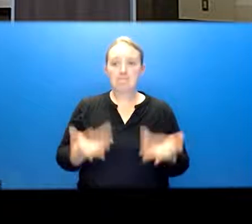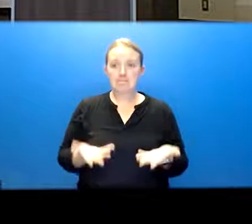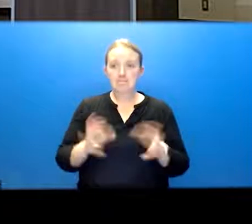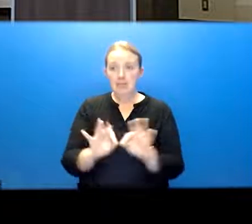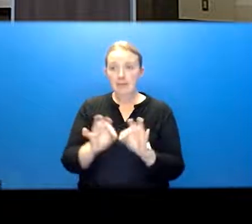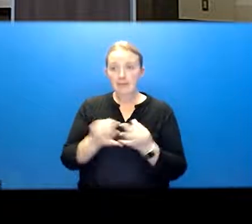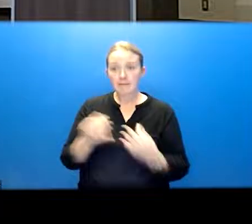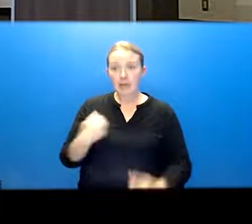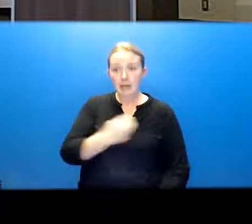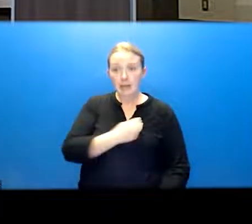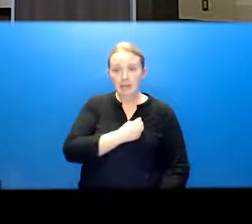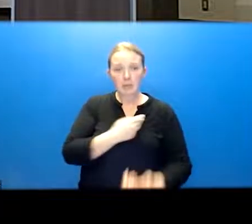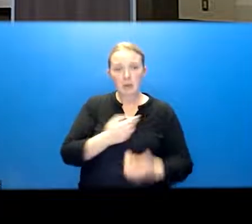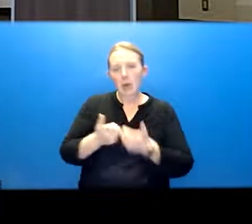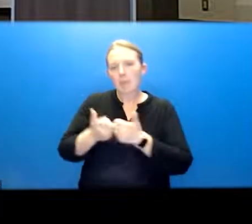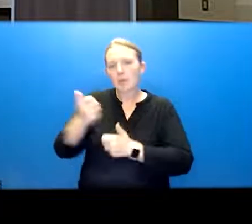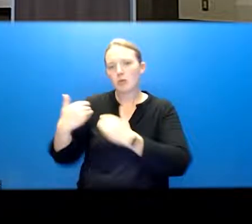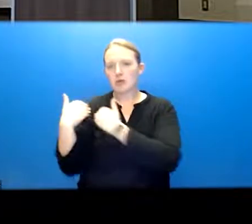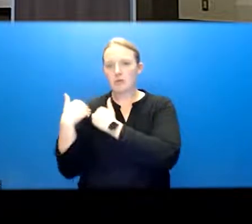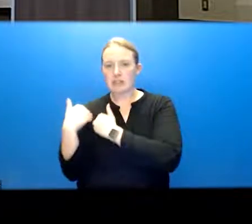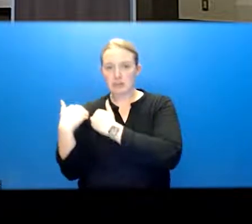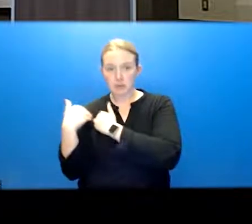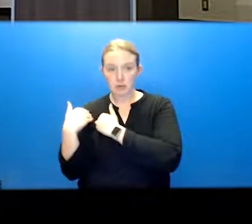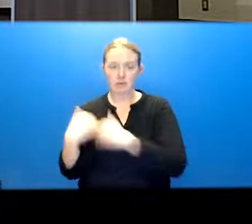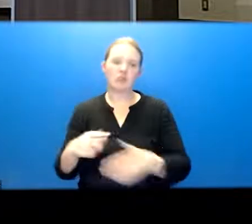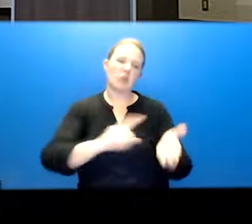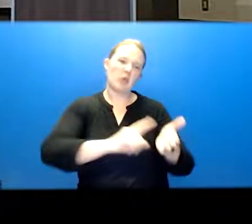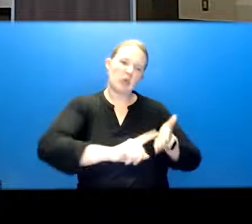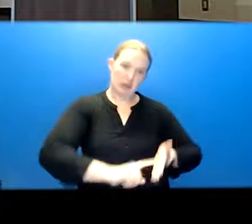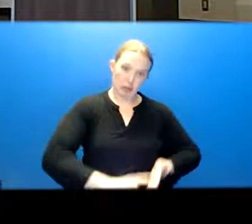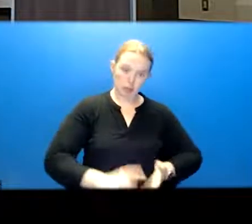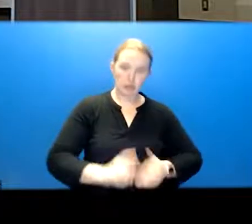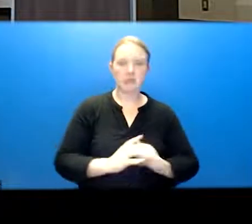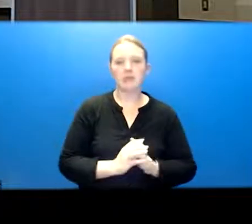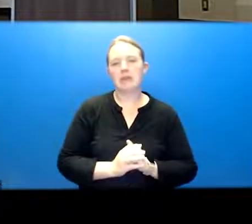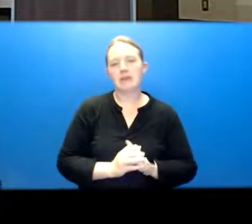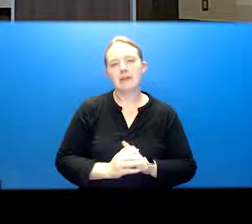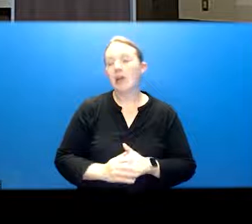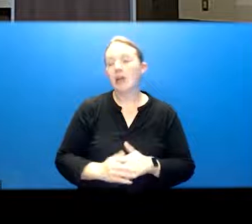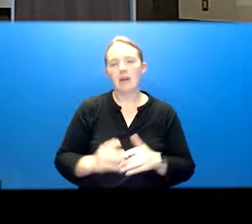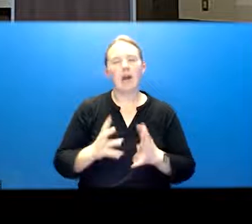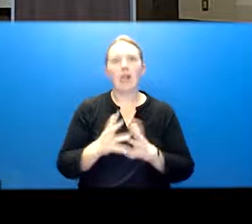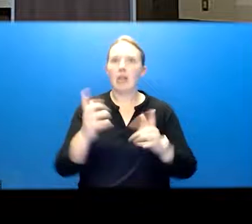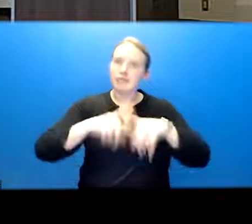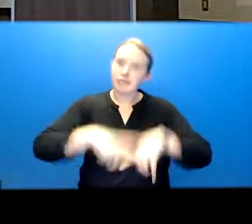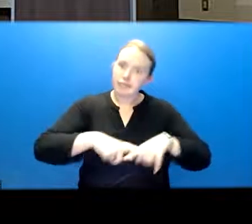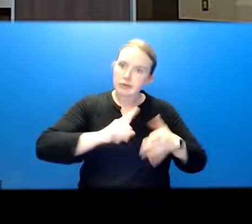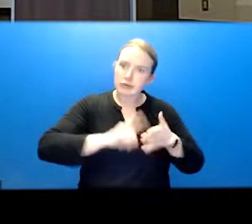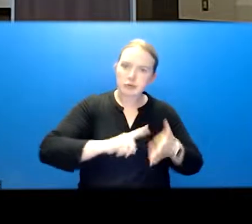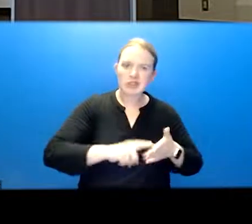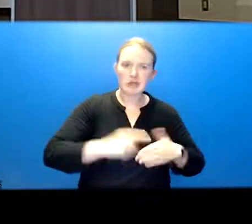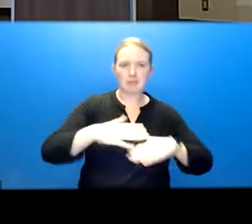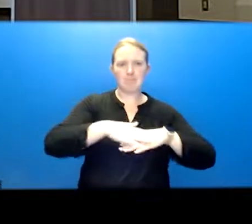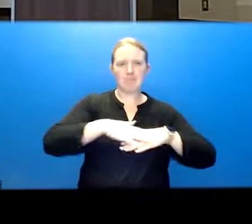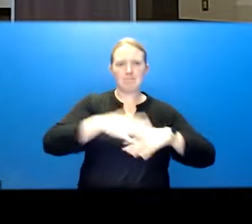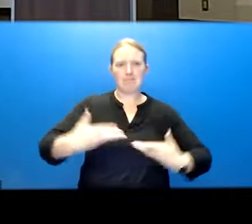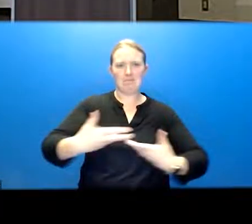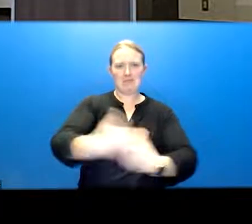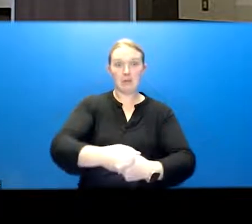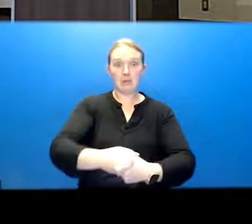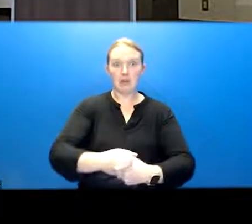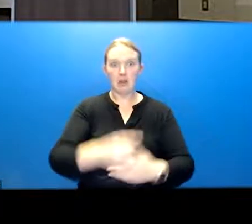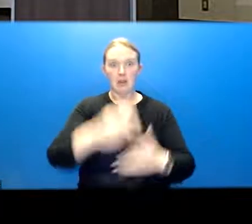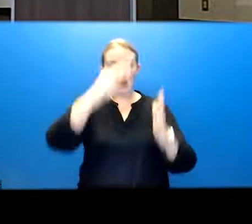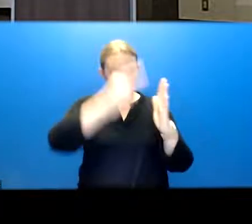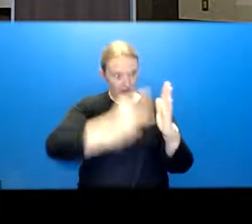Family members are primarily responsible, so research out there, and a lot of this is just based off the research, and so I'm kind of giving you a summary so you don't have to read a whole bunch